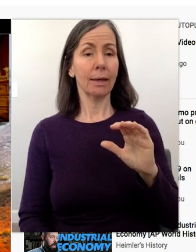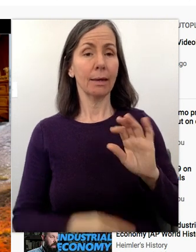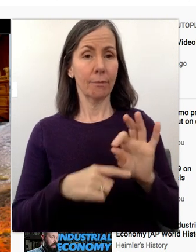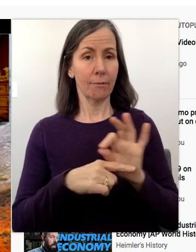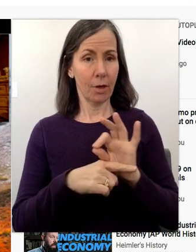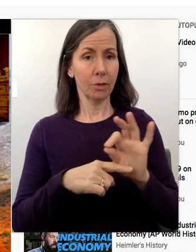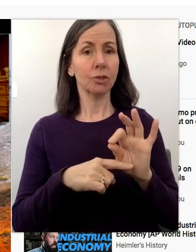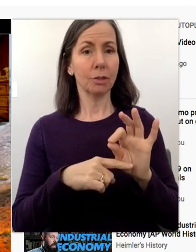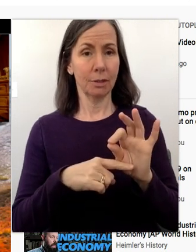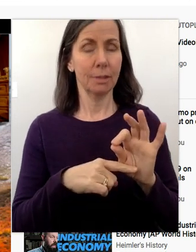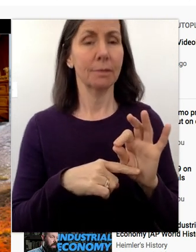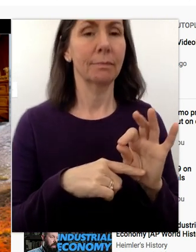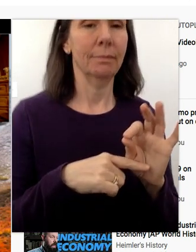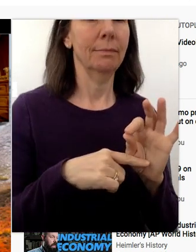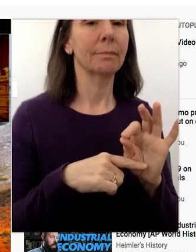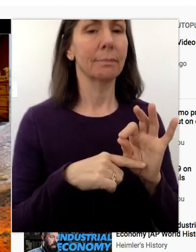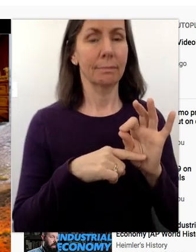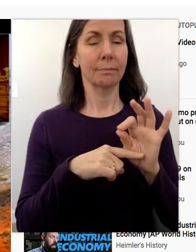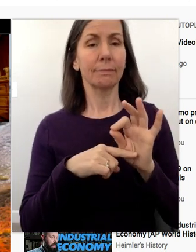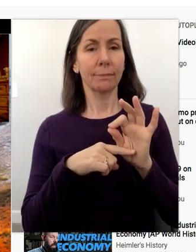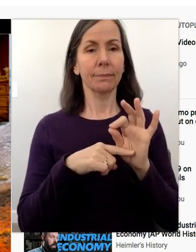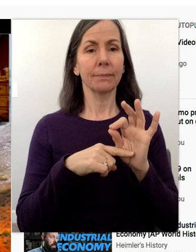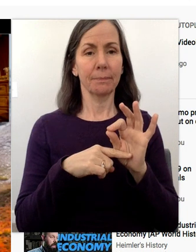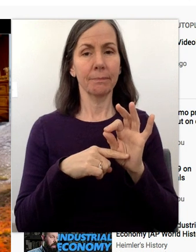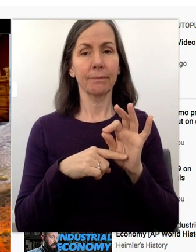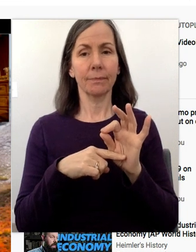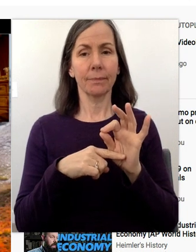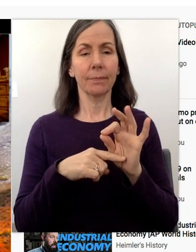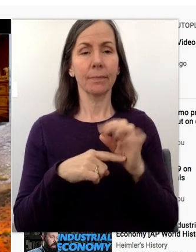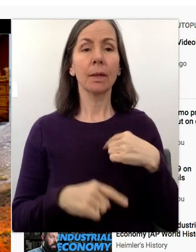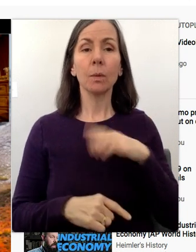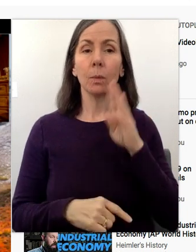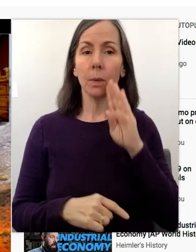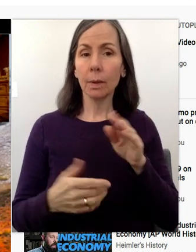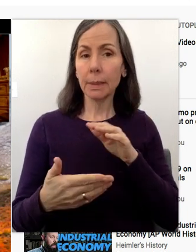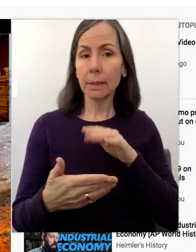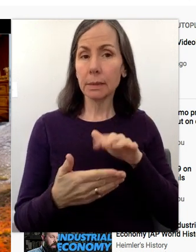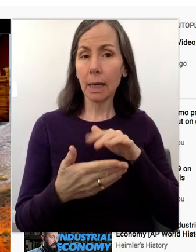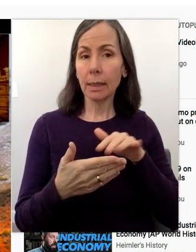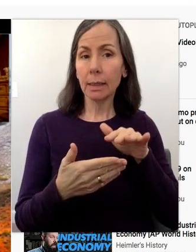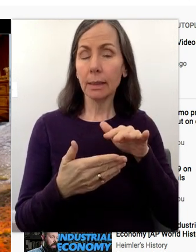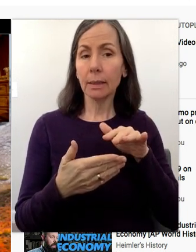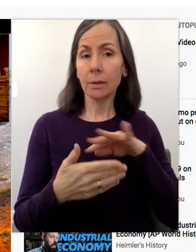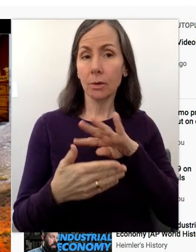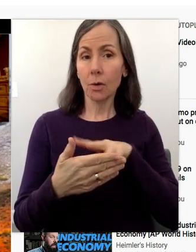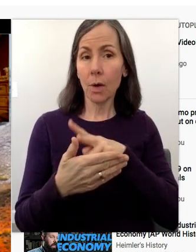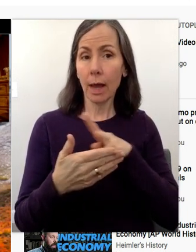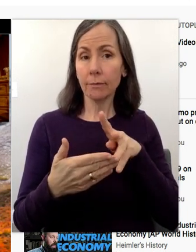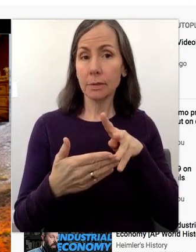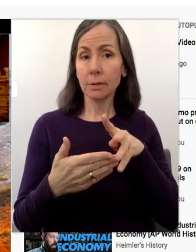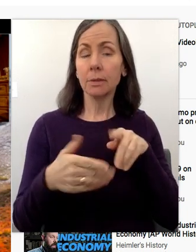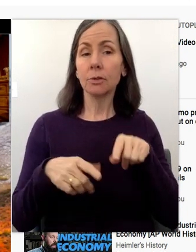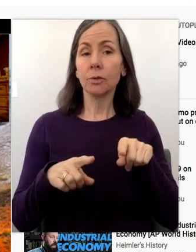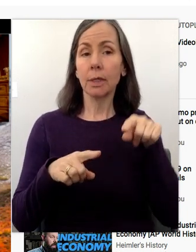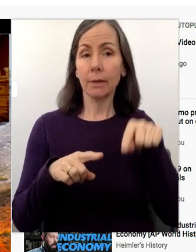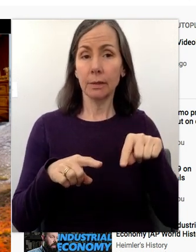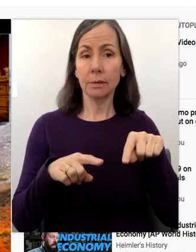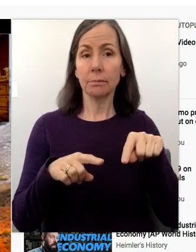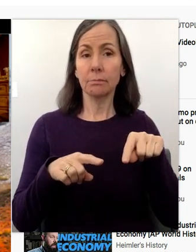Quadratic functions. And we will be studying their graphs this chapter.